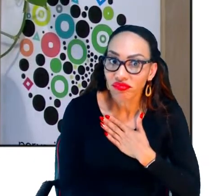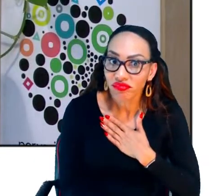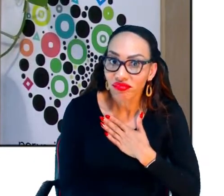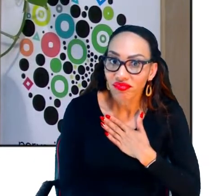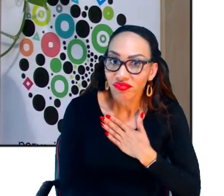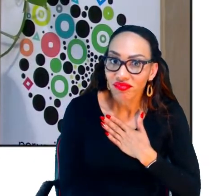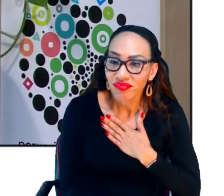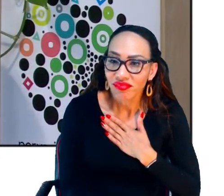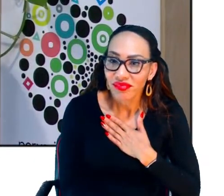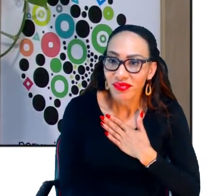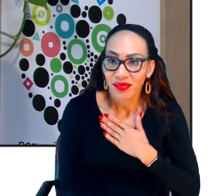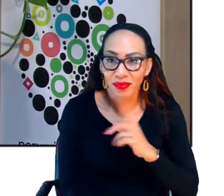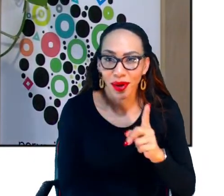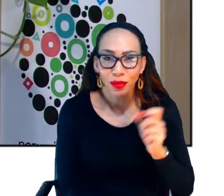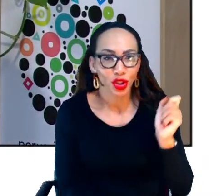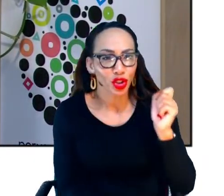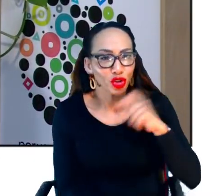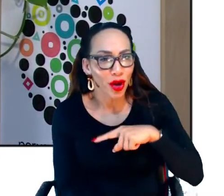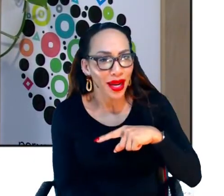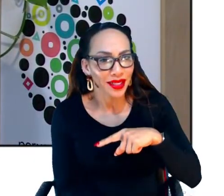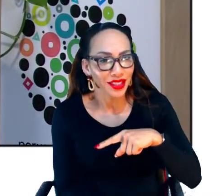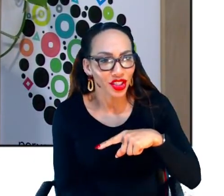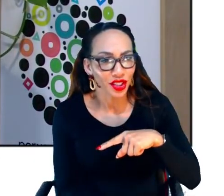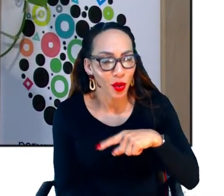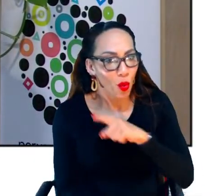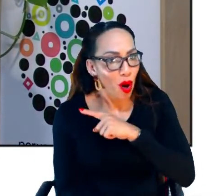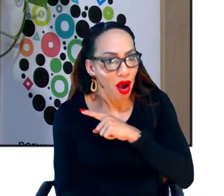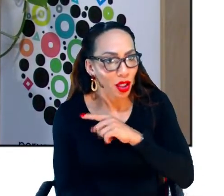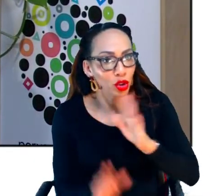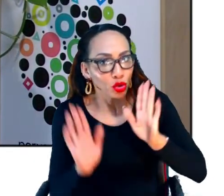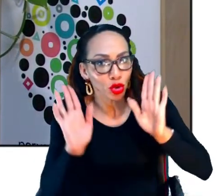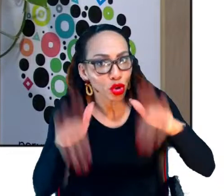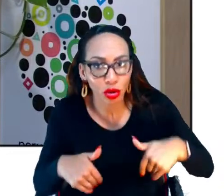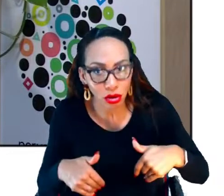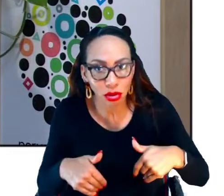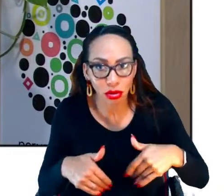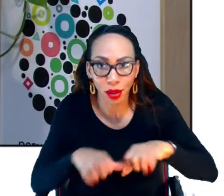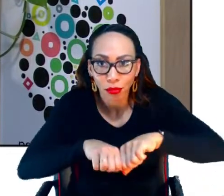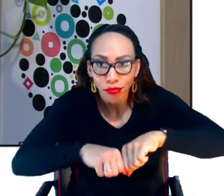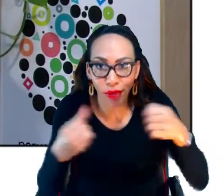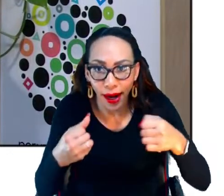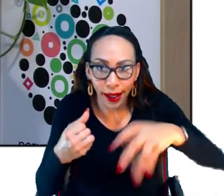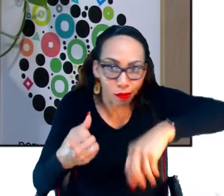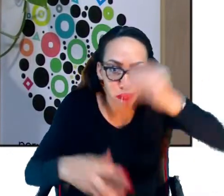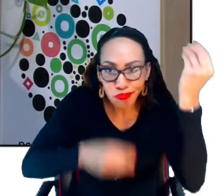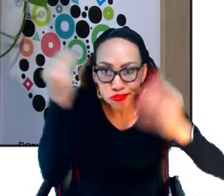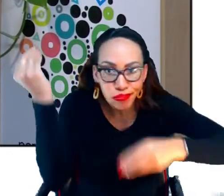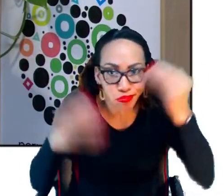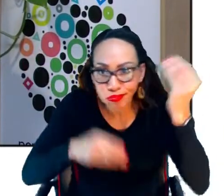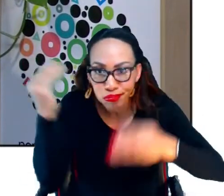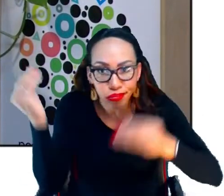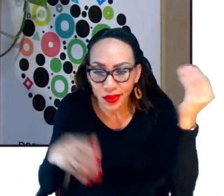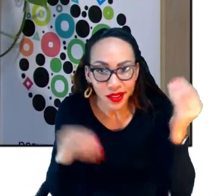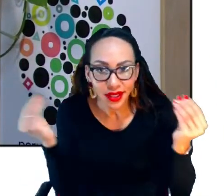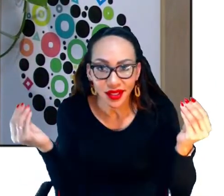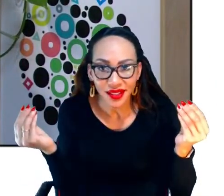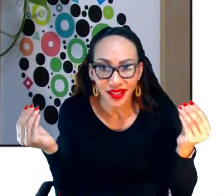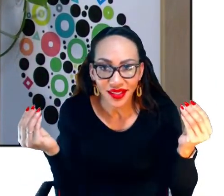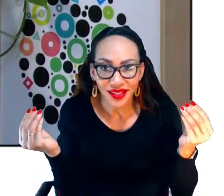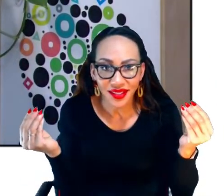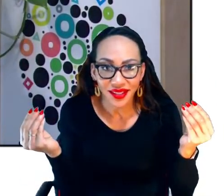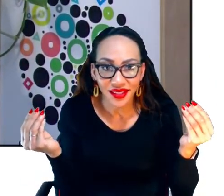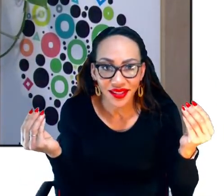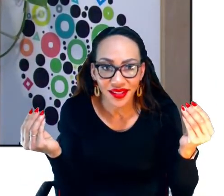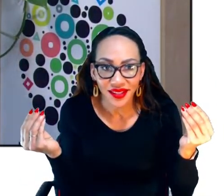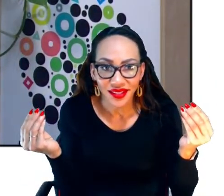that, because I wasn't going to do anything. I wasn't going to decide, I wasn't going to make another sort